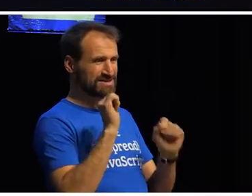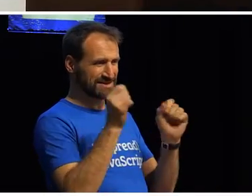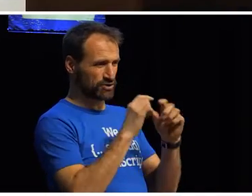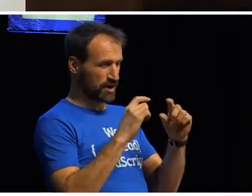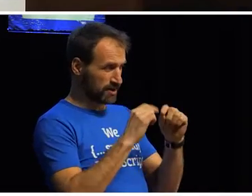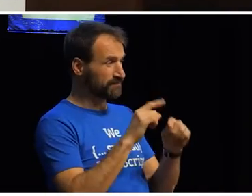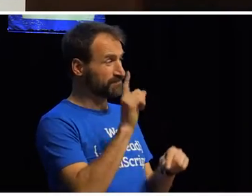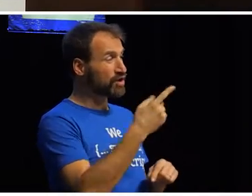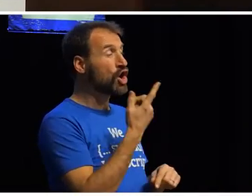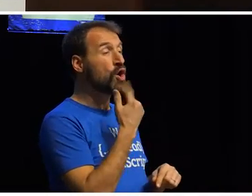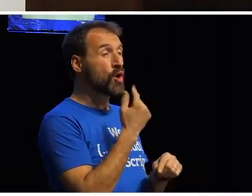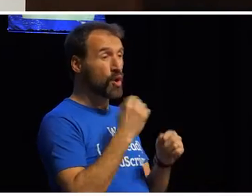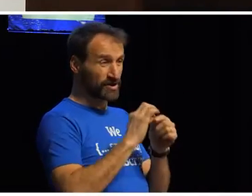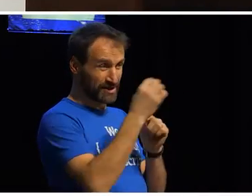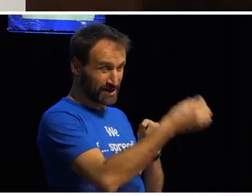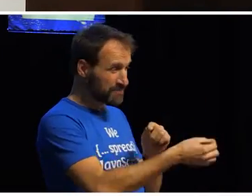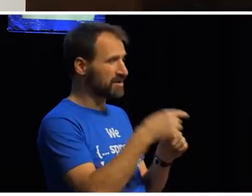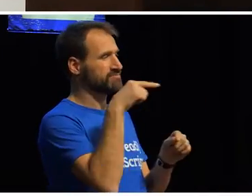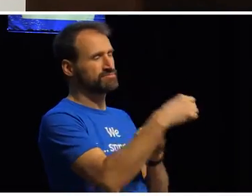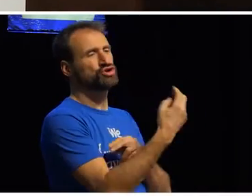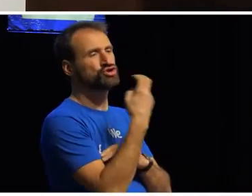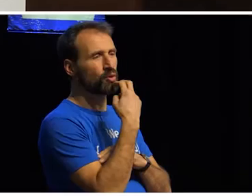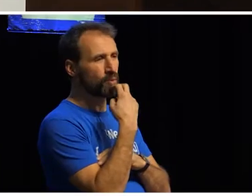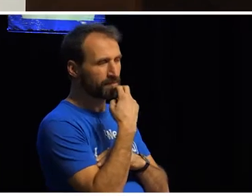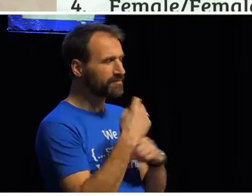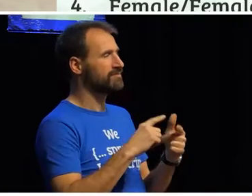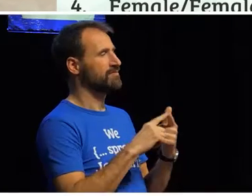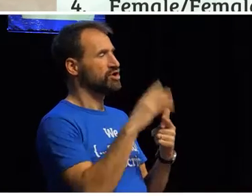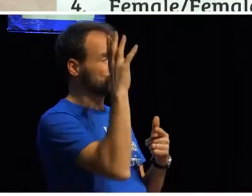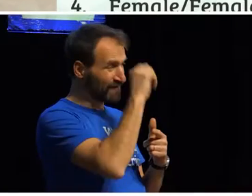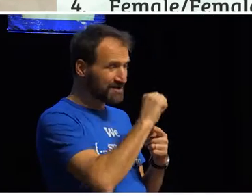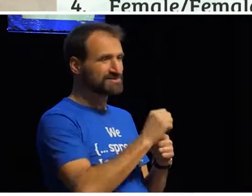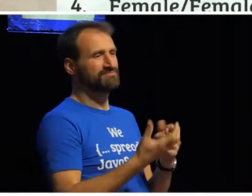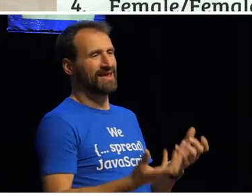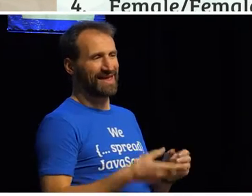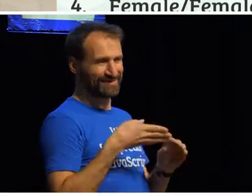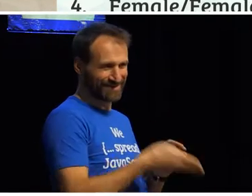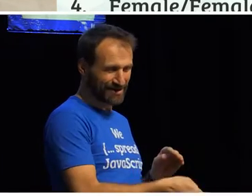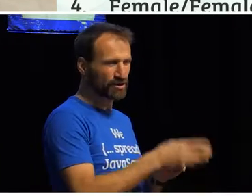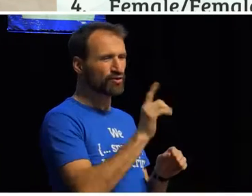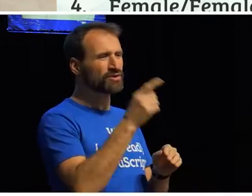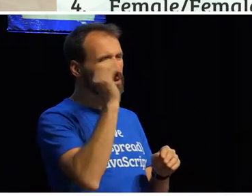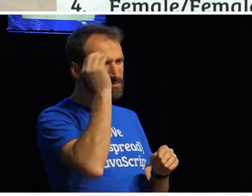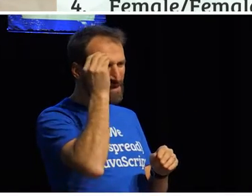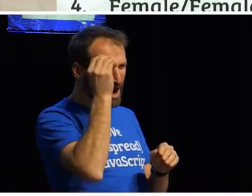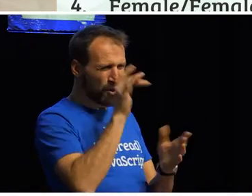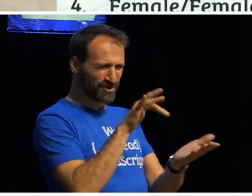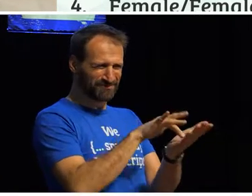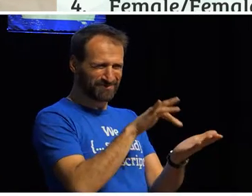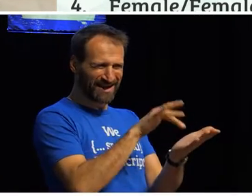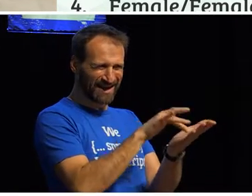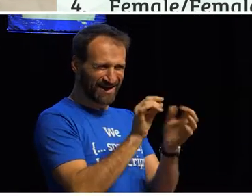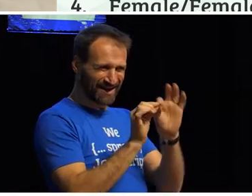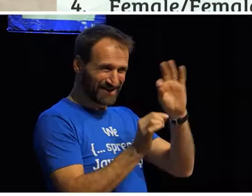So the red wire is going into power, and the black one goes in the ground, and the middle one, and the brown wire in the